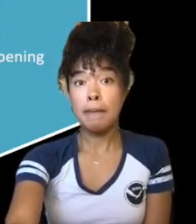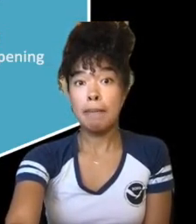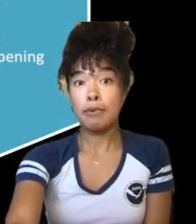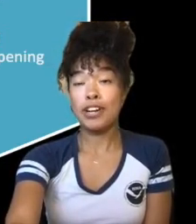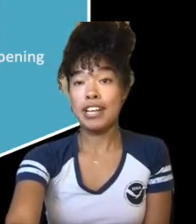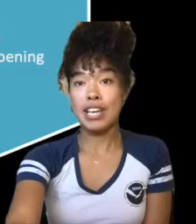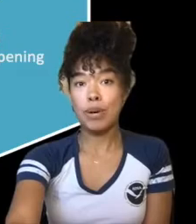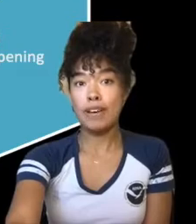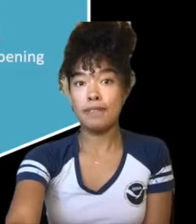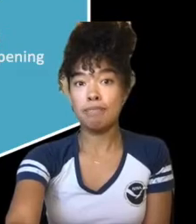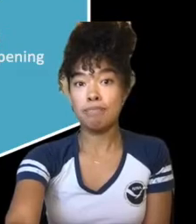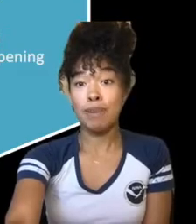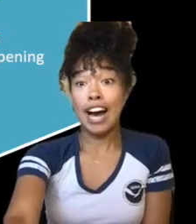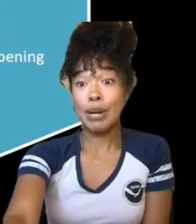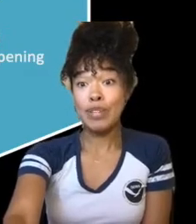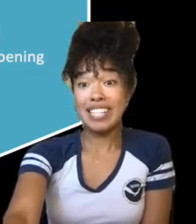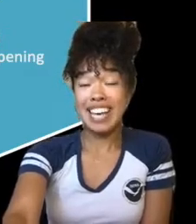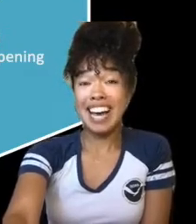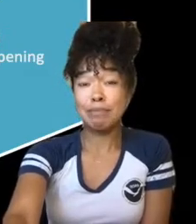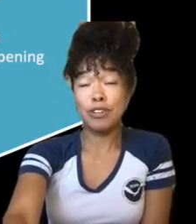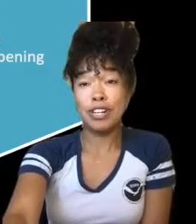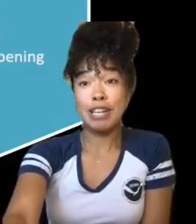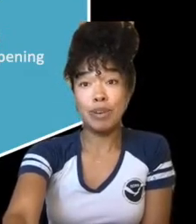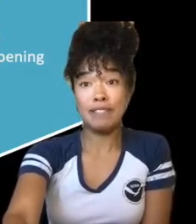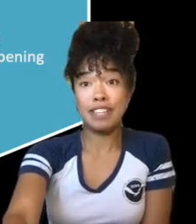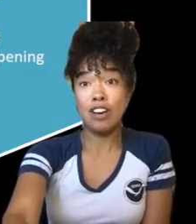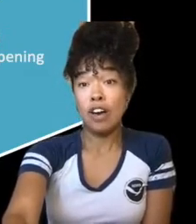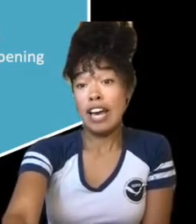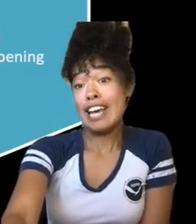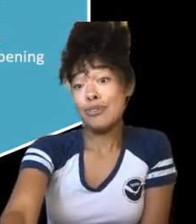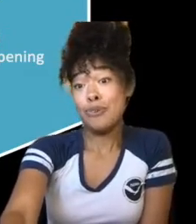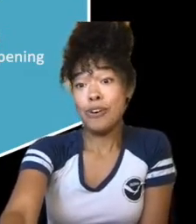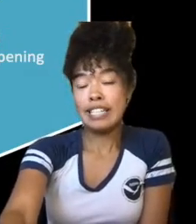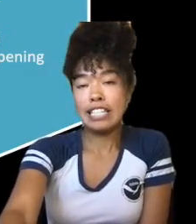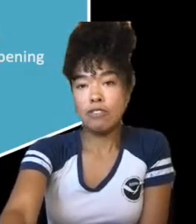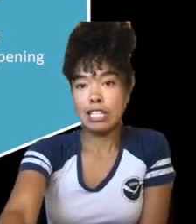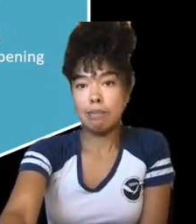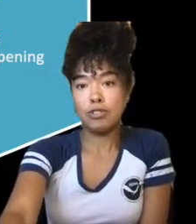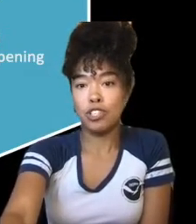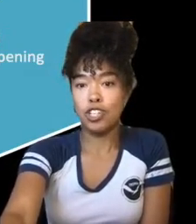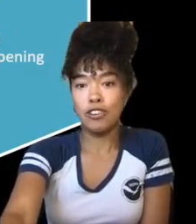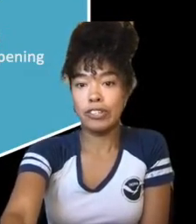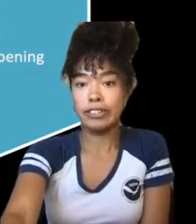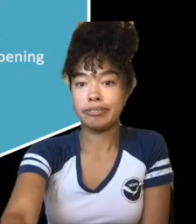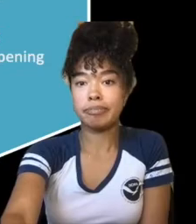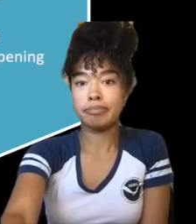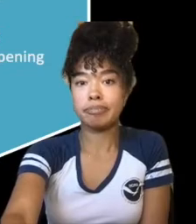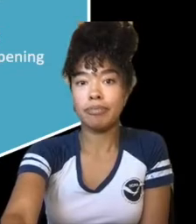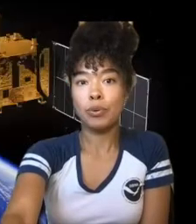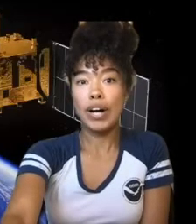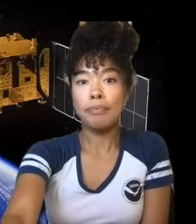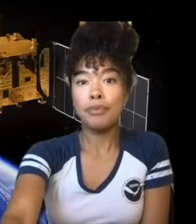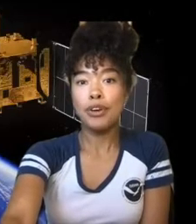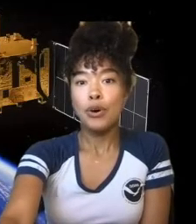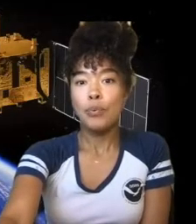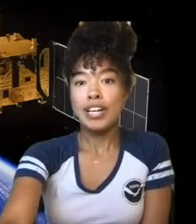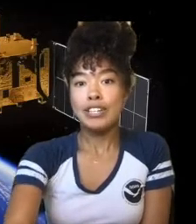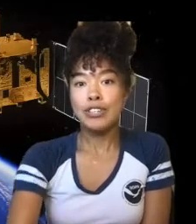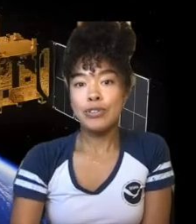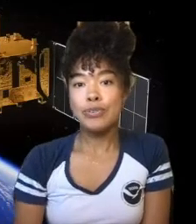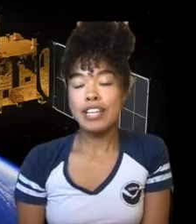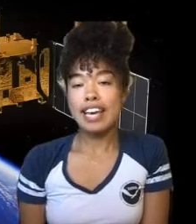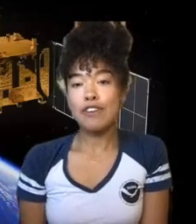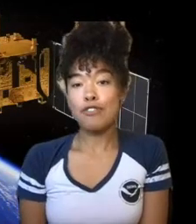know about marine heat waves, how do we detect marine heat waves and or sea surface temperatures in general? Well, we